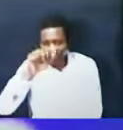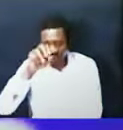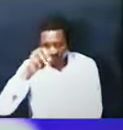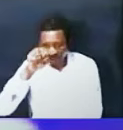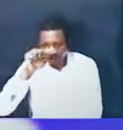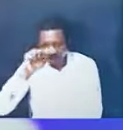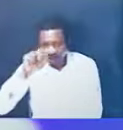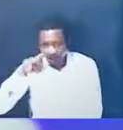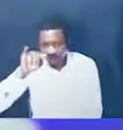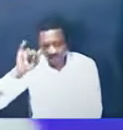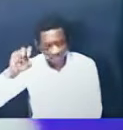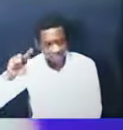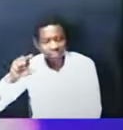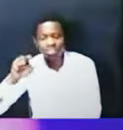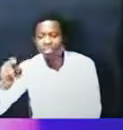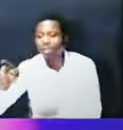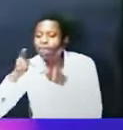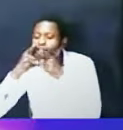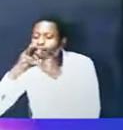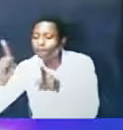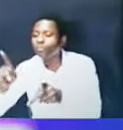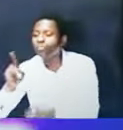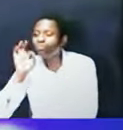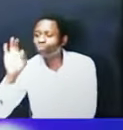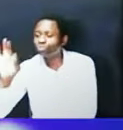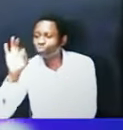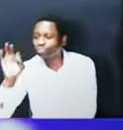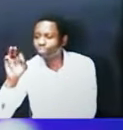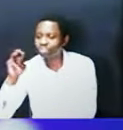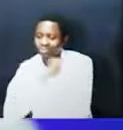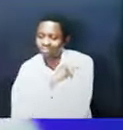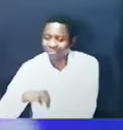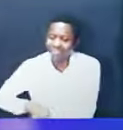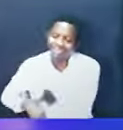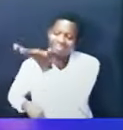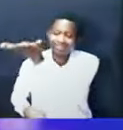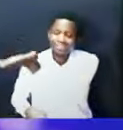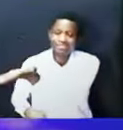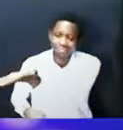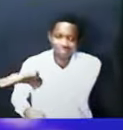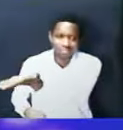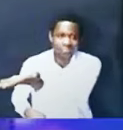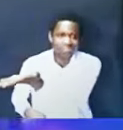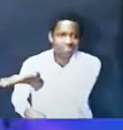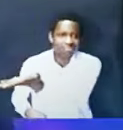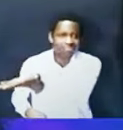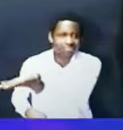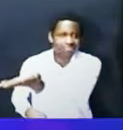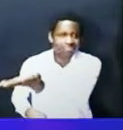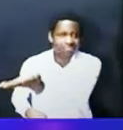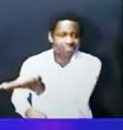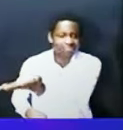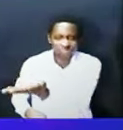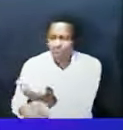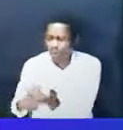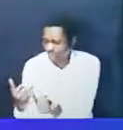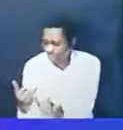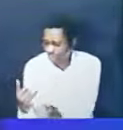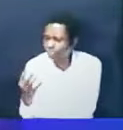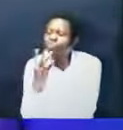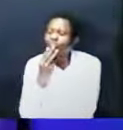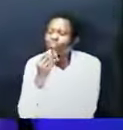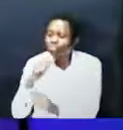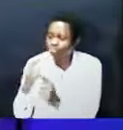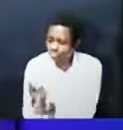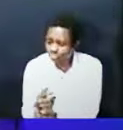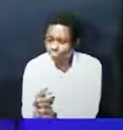Filipo ko Samaria kro bi mu ekoka Kristo Yesu ho asem no ekyerewo. So now these Jews are moving the gospel